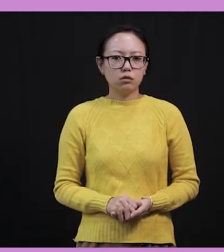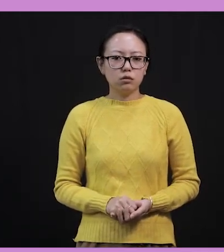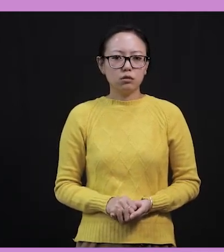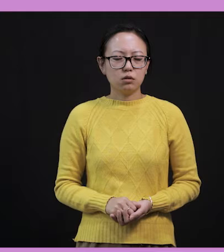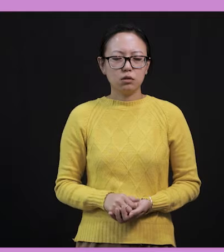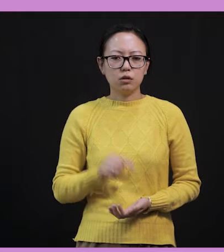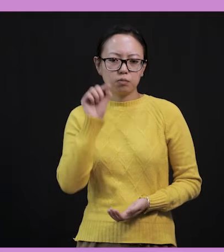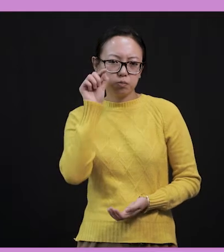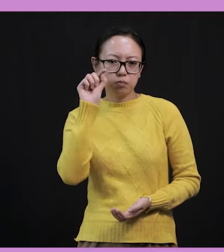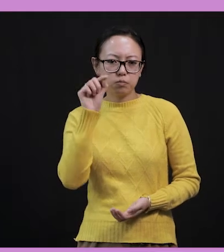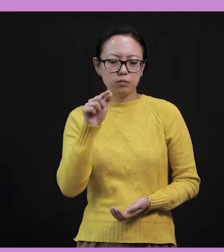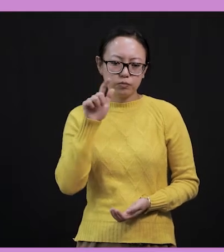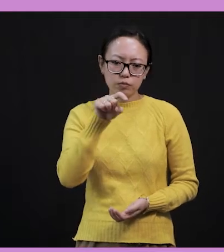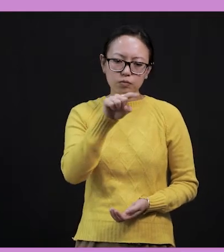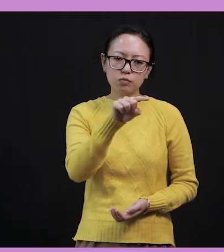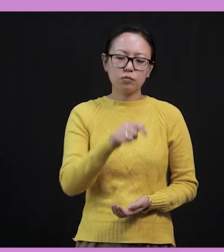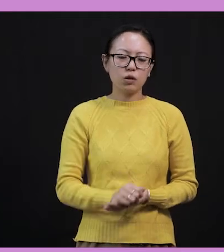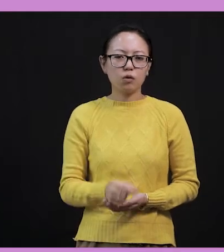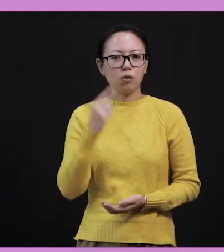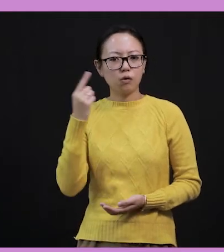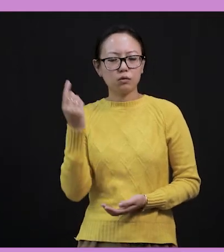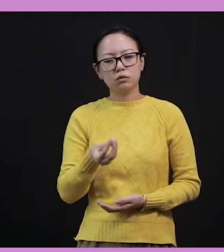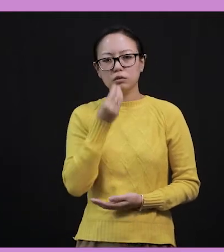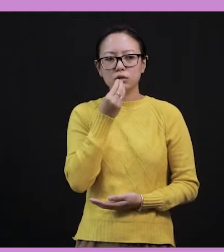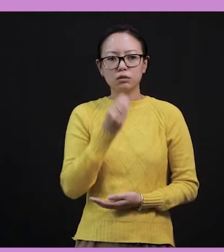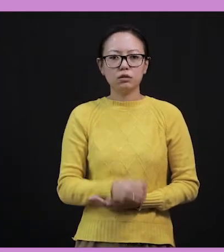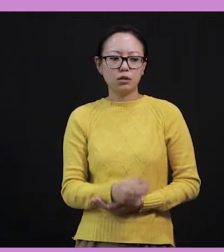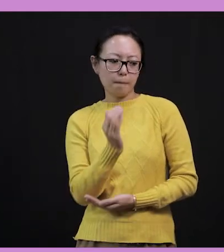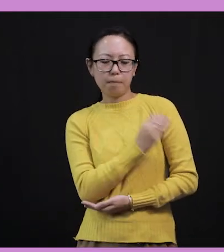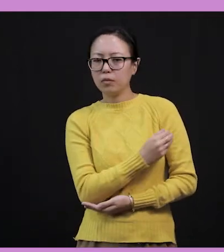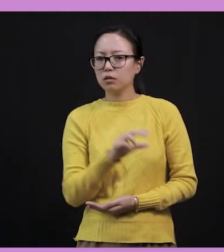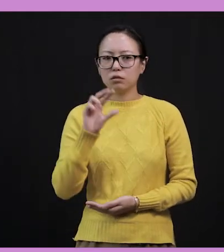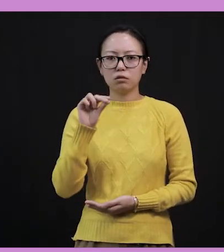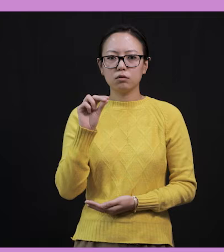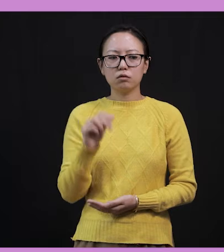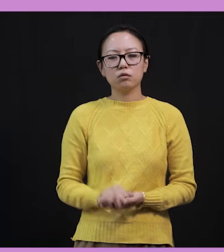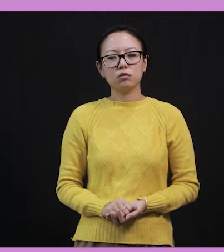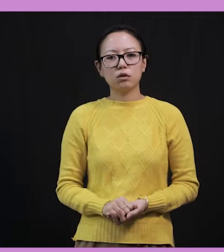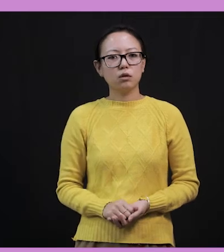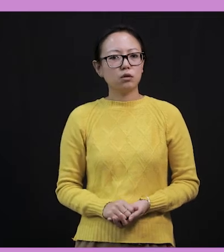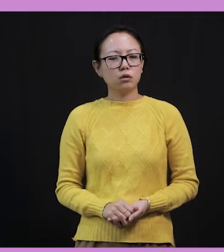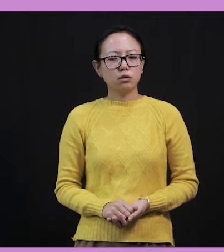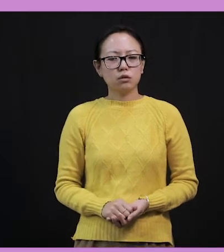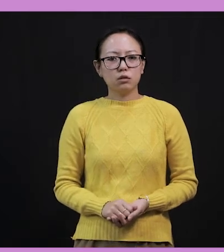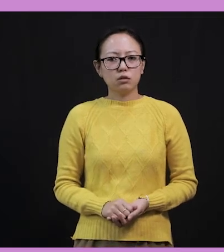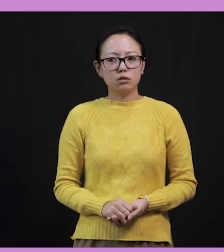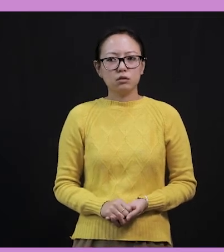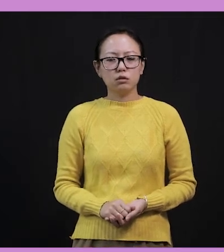only feeds on insects. So that's very important, because if he's not biting and eating